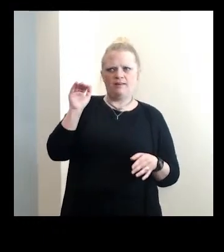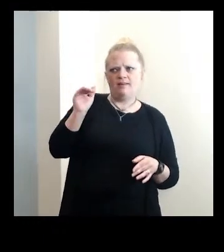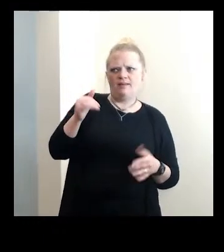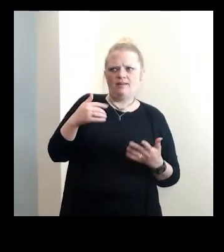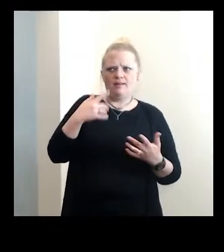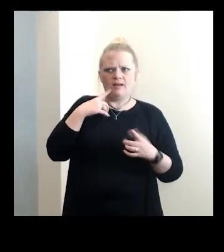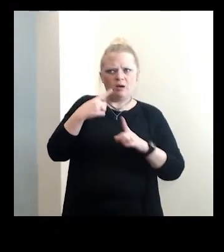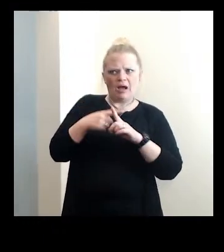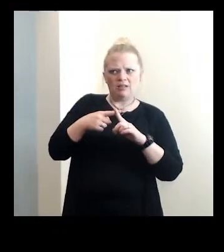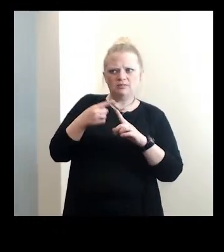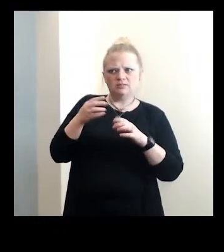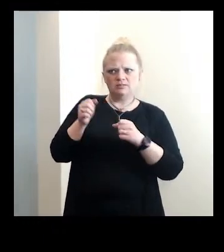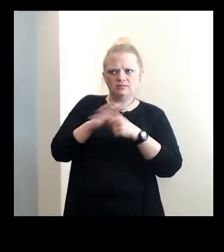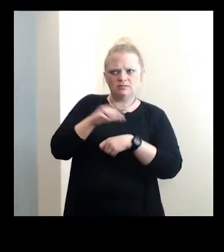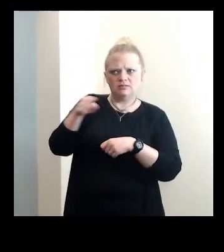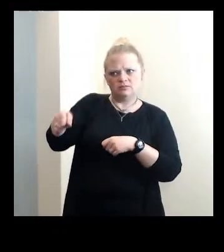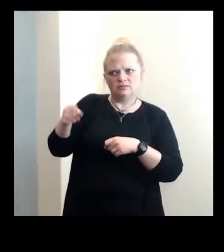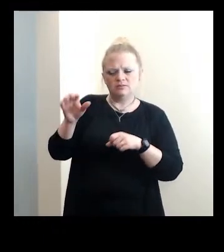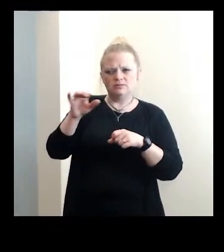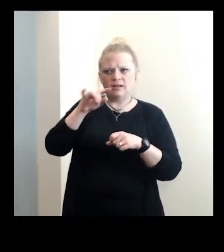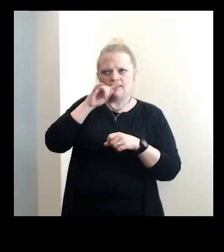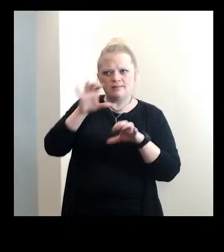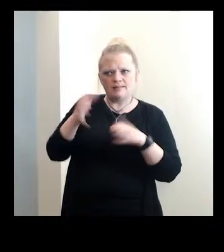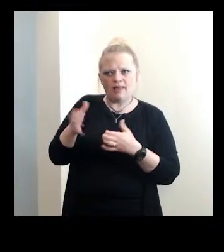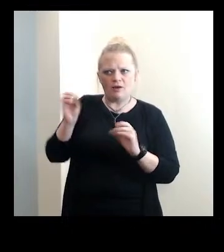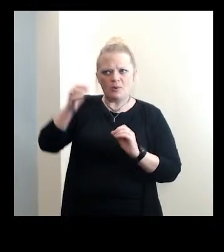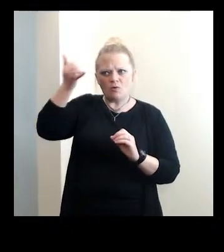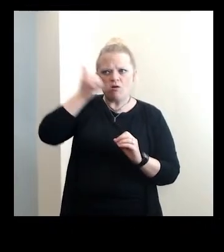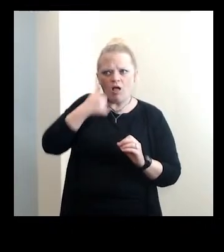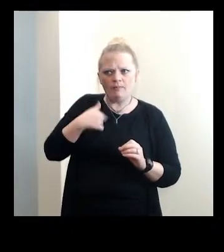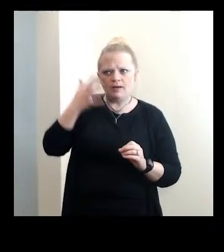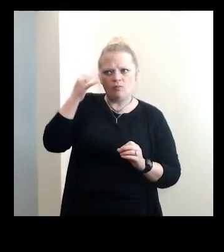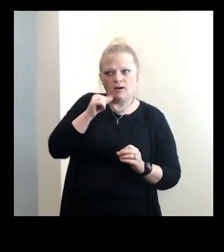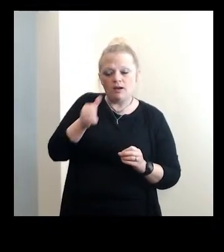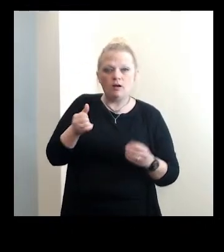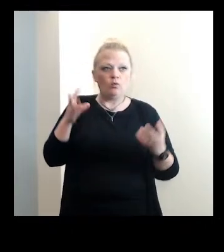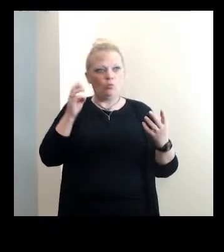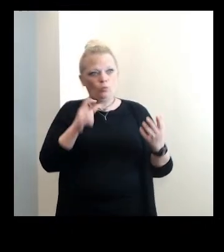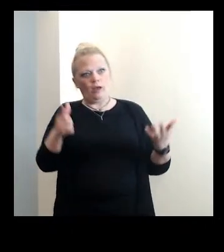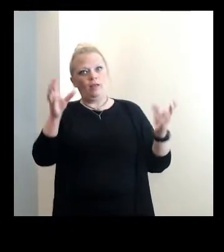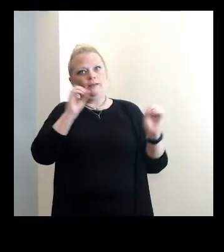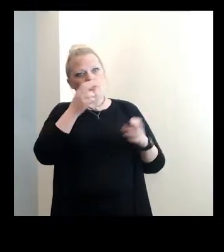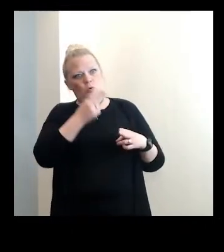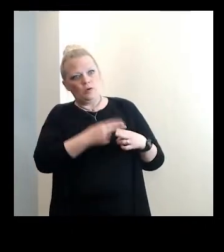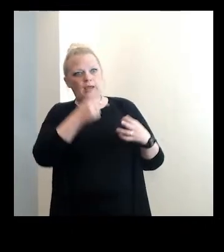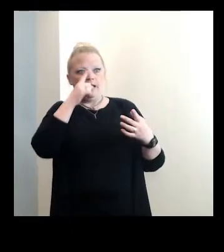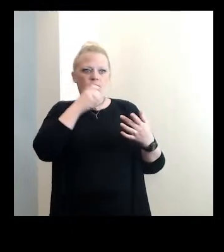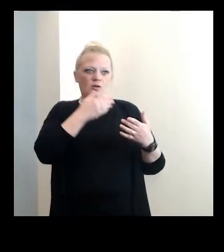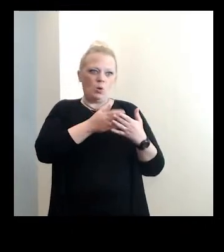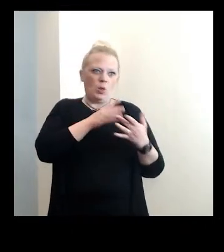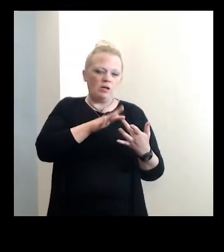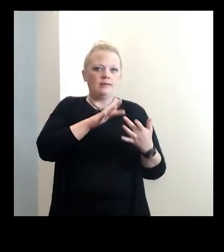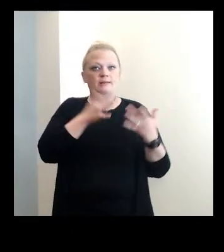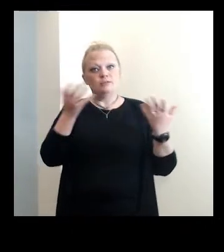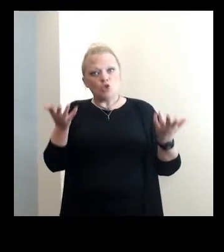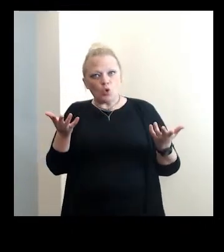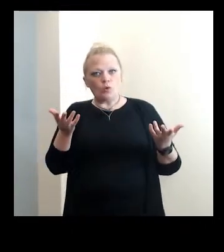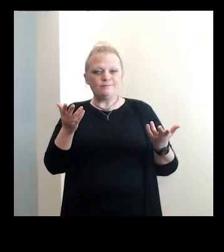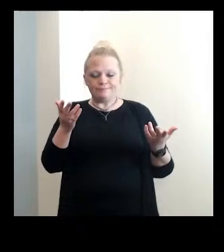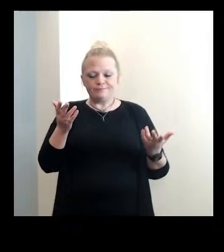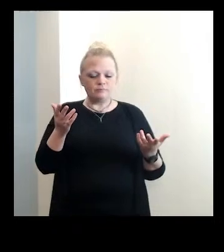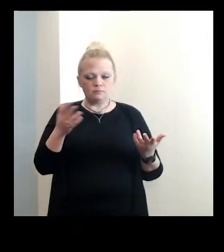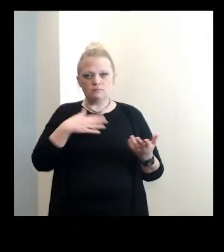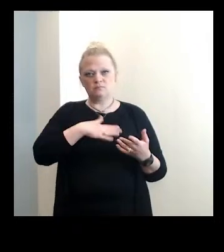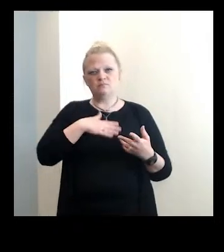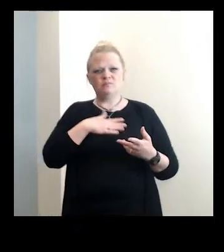there was a case of COVID-19 in my child's class. Nobody's called me. Why not? Well, we didn't have their name as a close contact. So please, it just